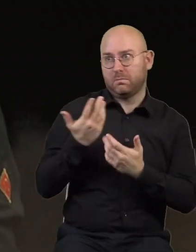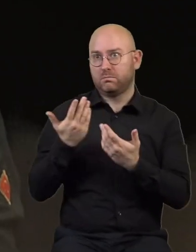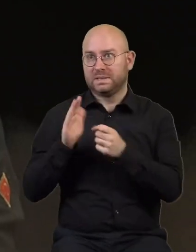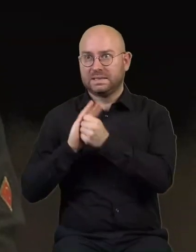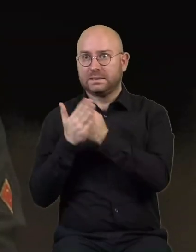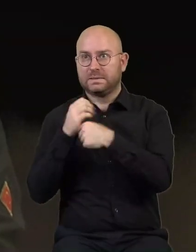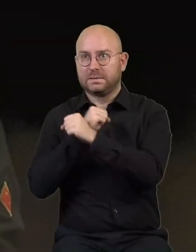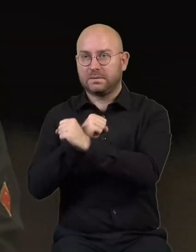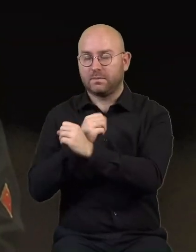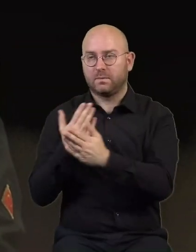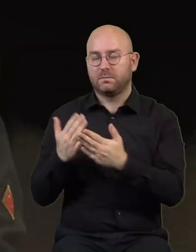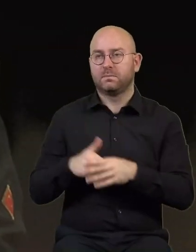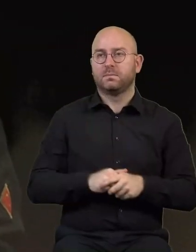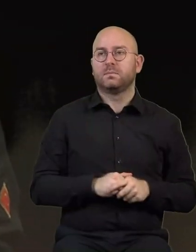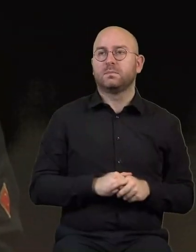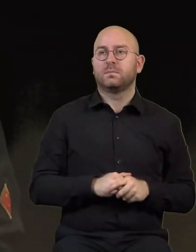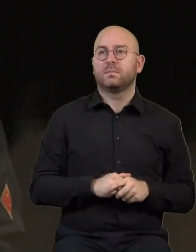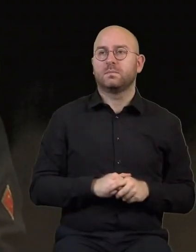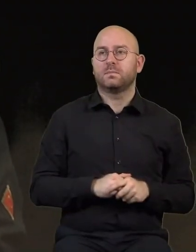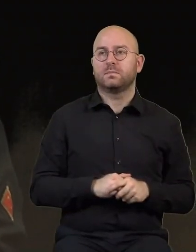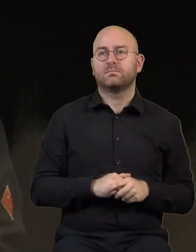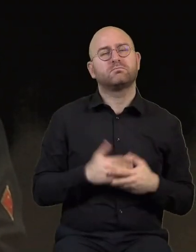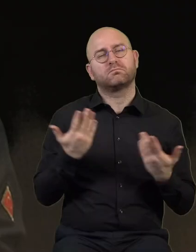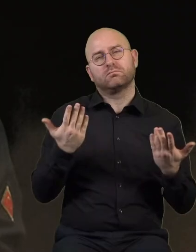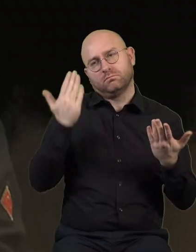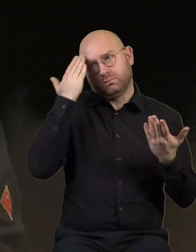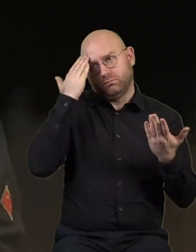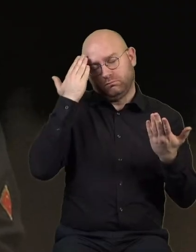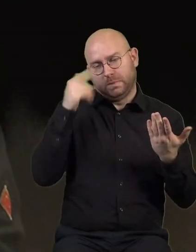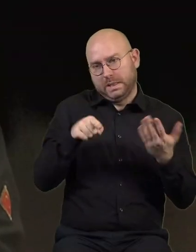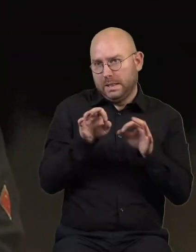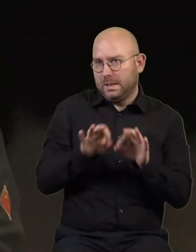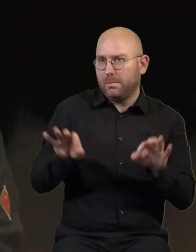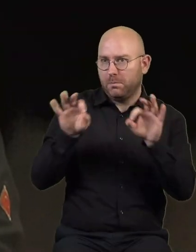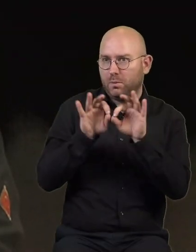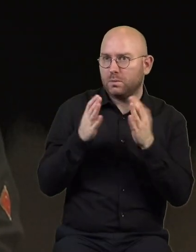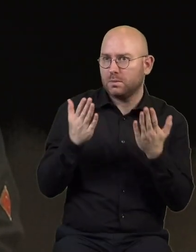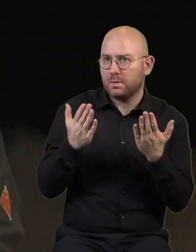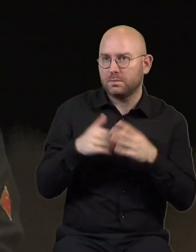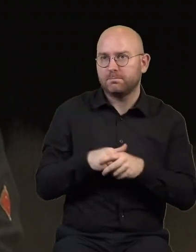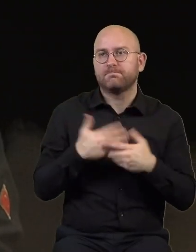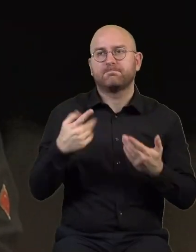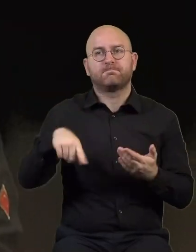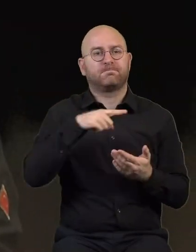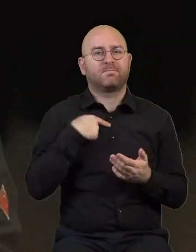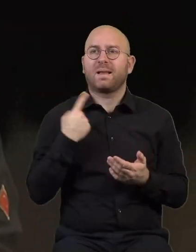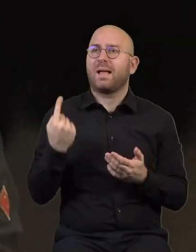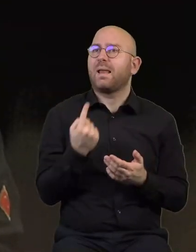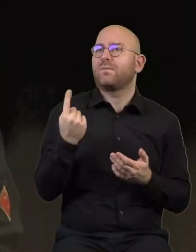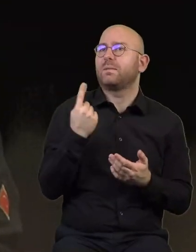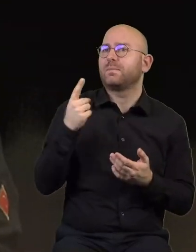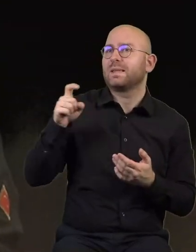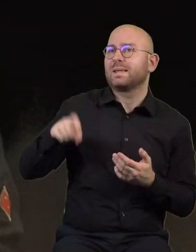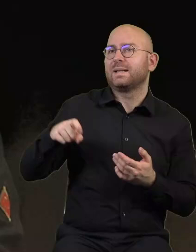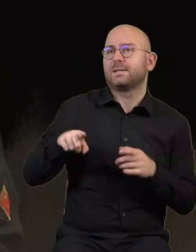In the military, we'll always need fossil fuels, and it will be very hard, you know, on a short term